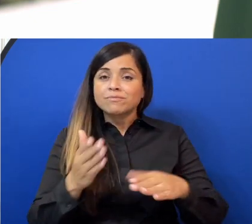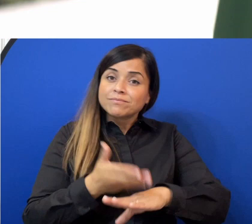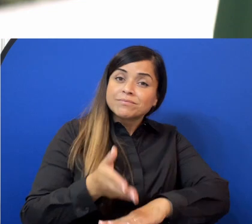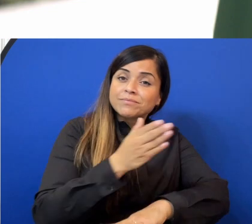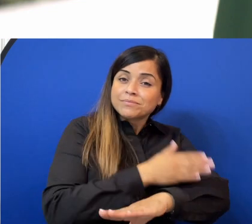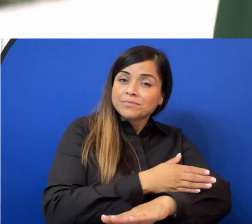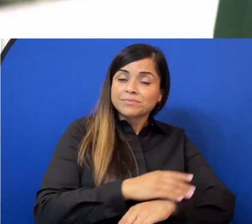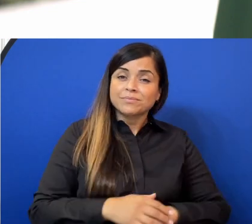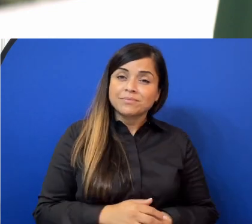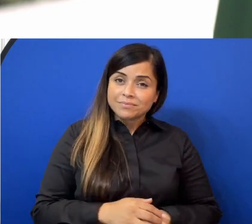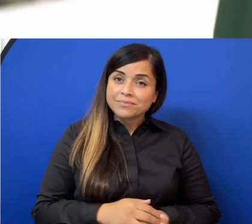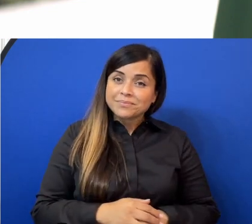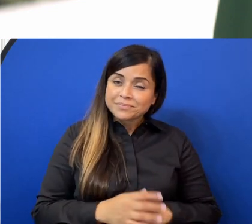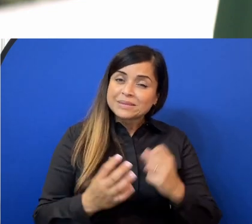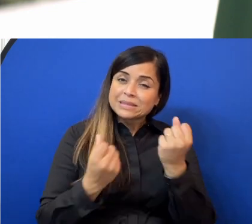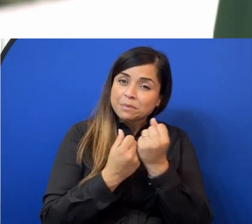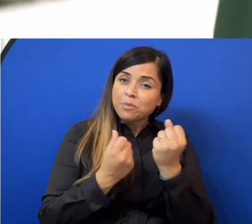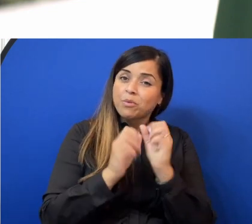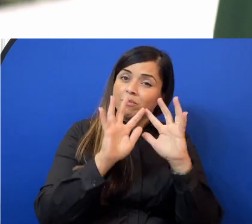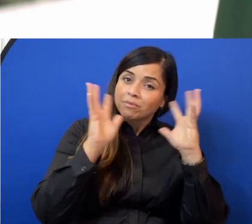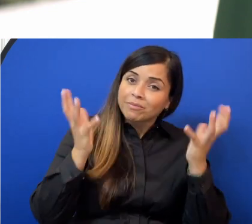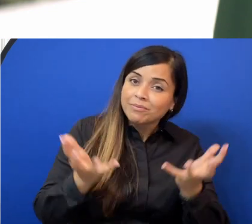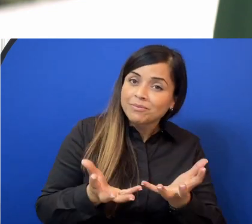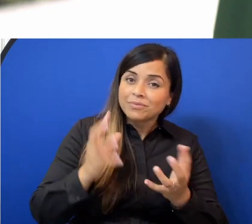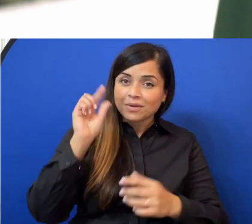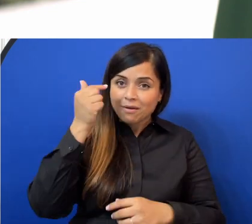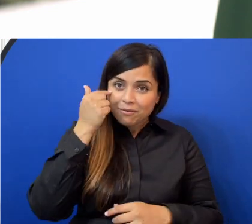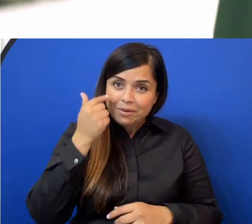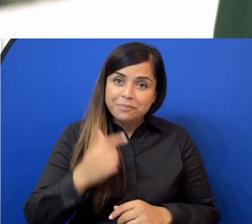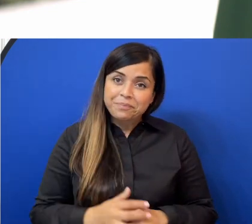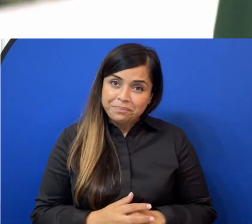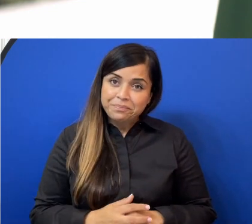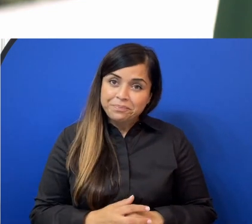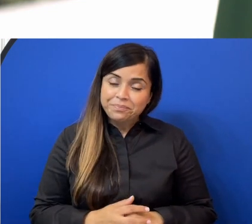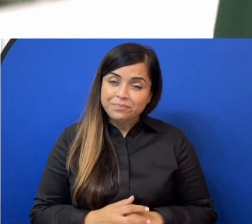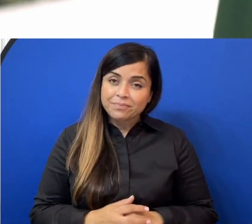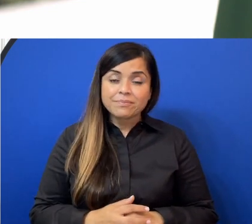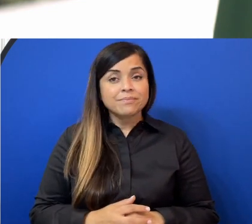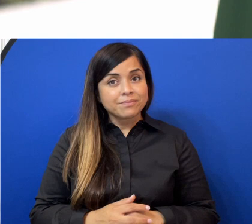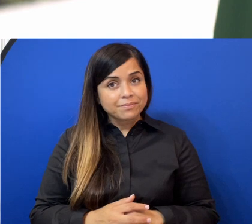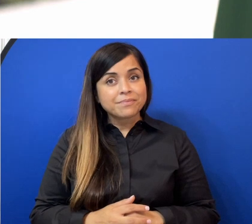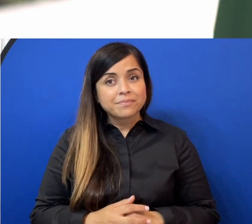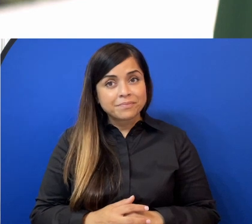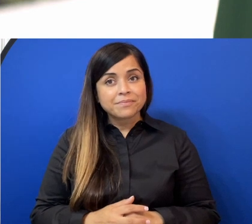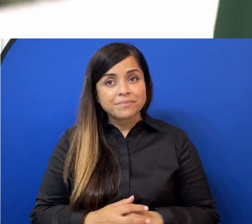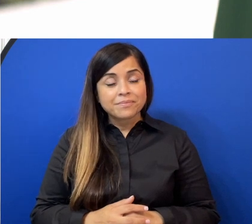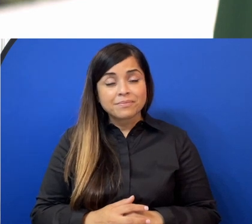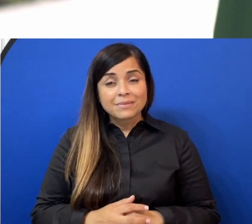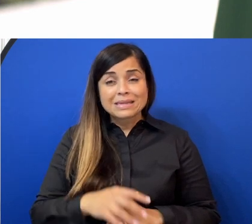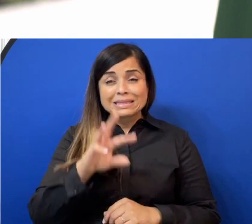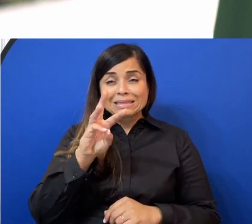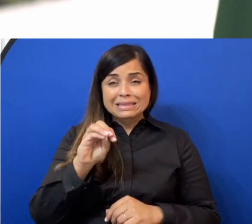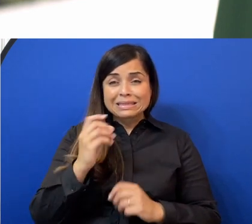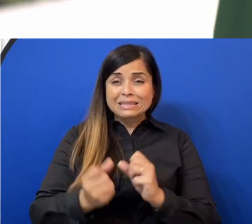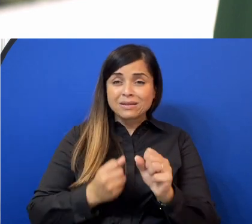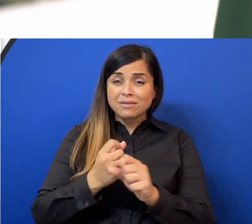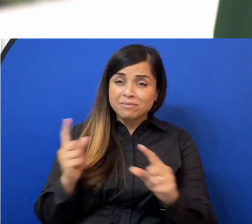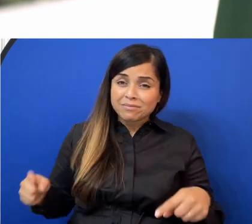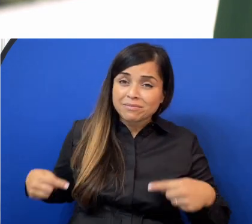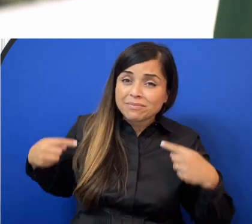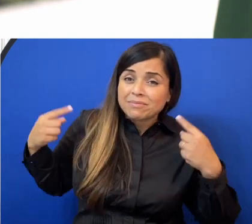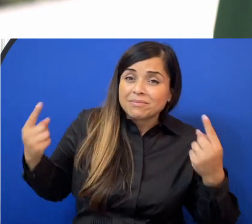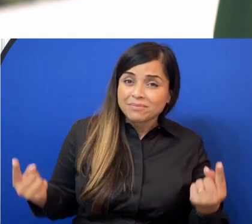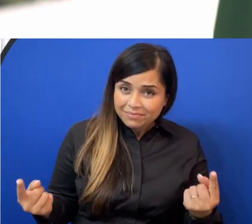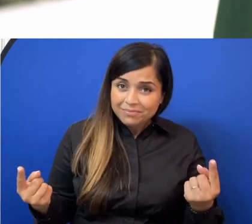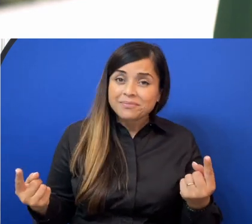society capacity in support of governments. It is in this spirit that over these past six decades, the Aga